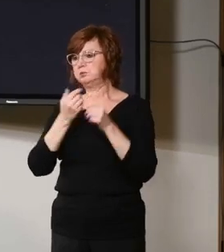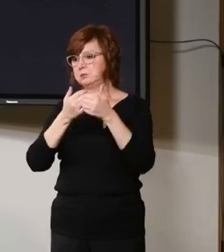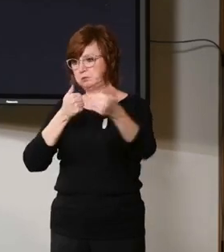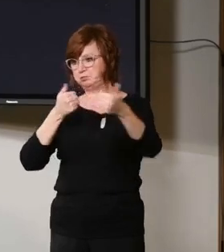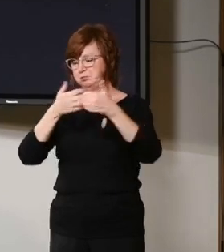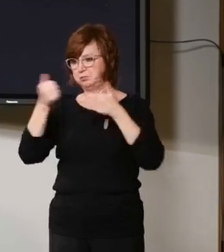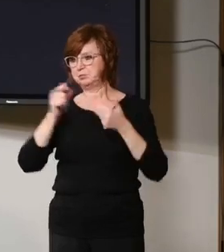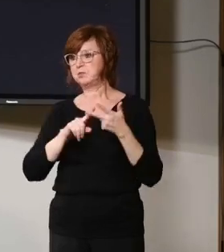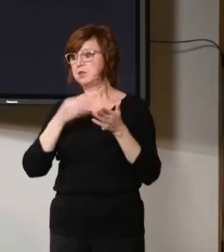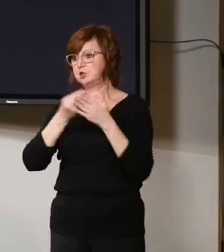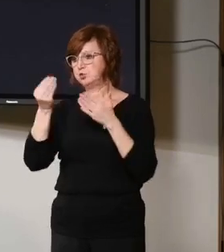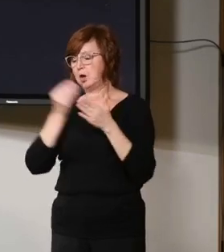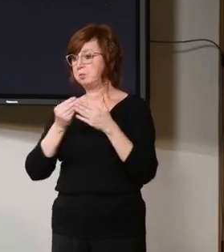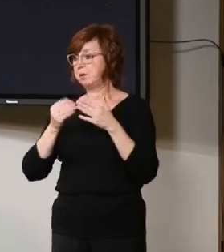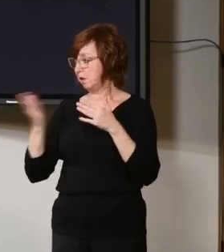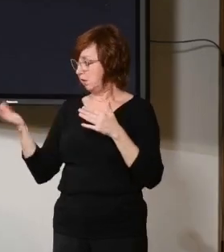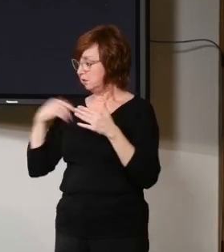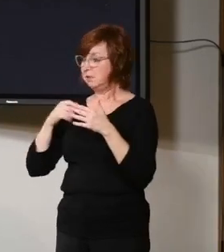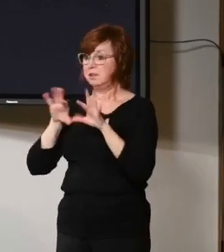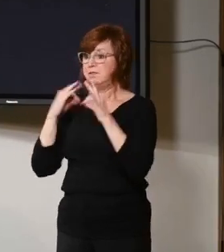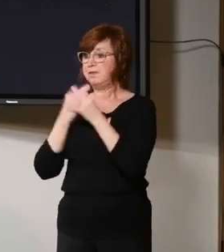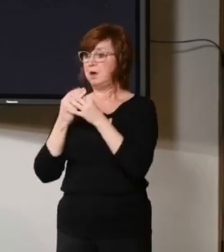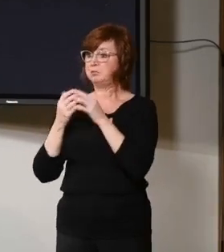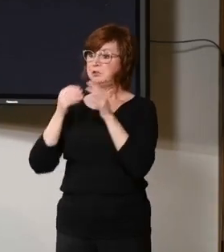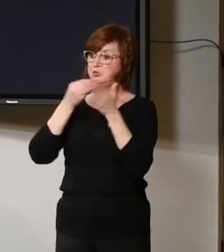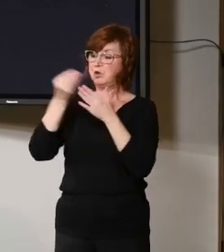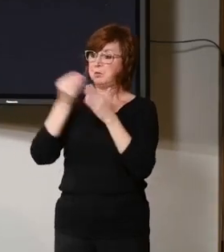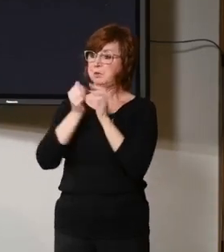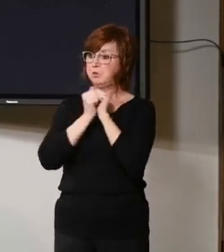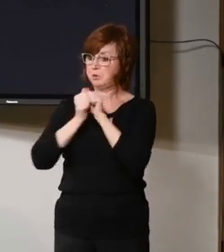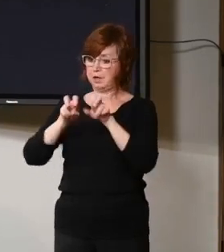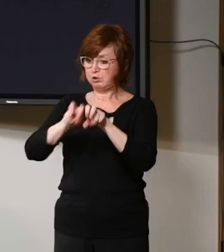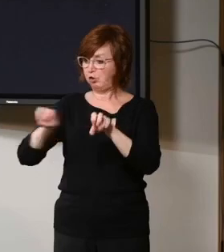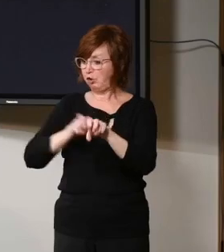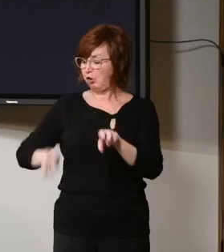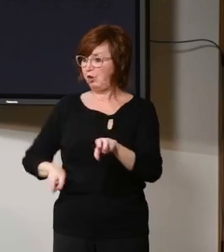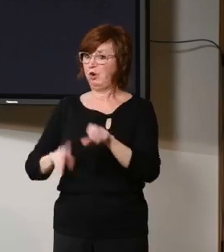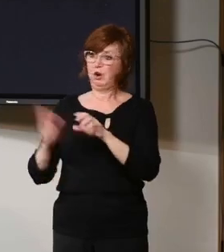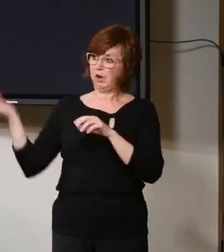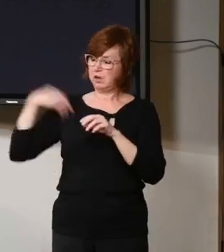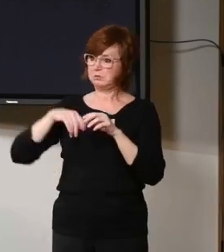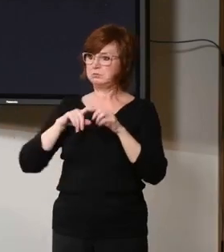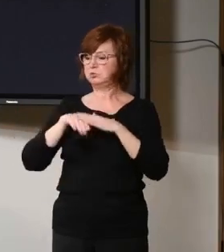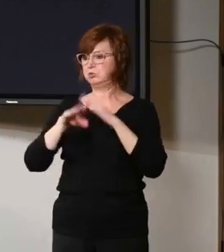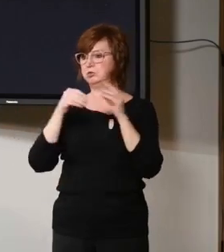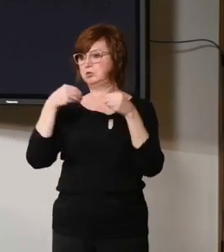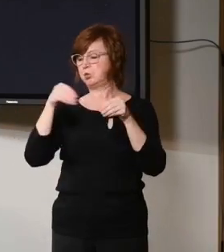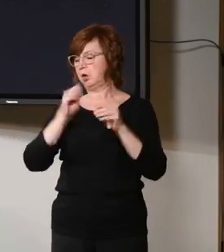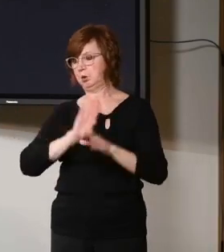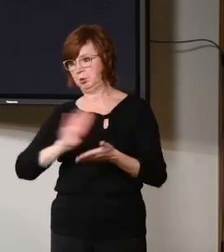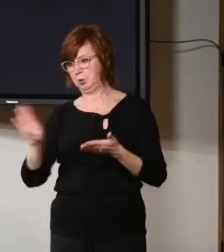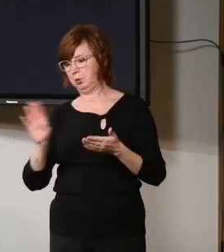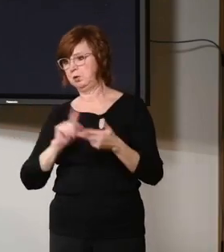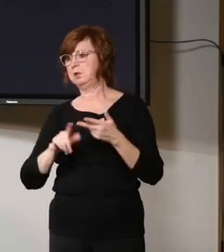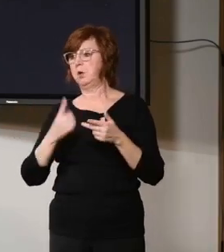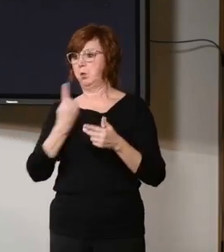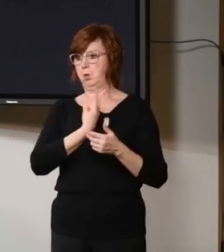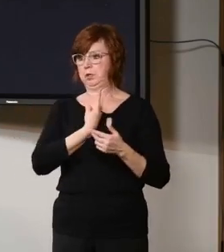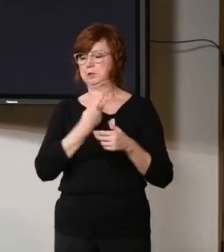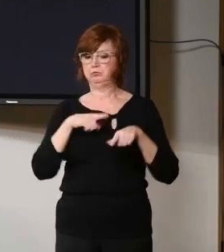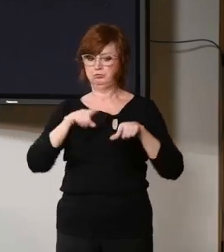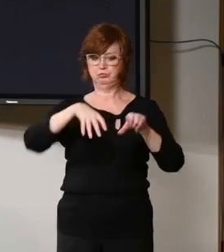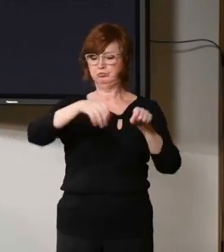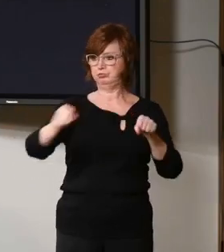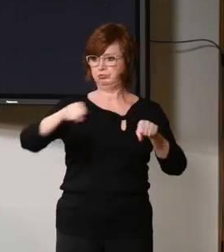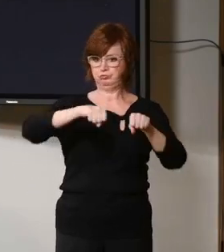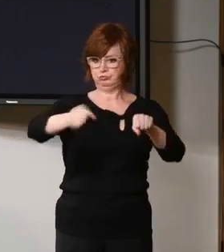household. You should pick up what you need, put it in your trolley, come back, not touch your eyes, nose, and mouth, and